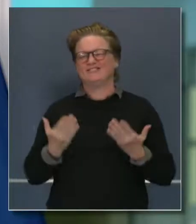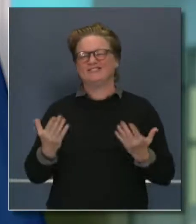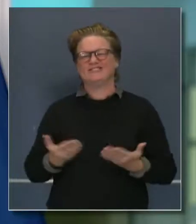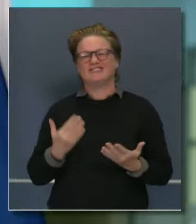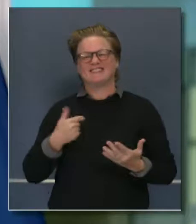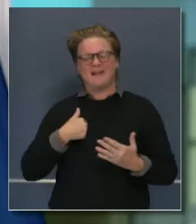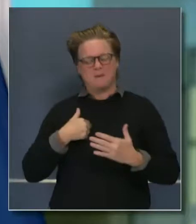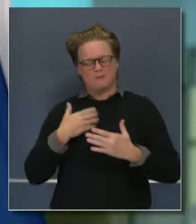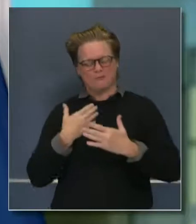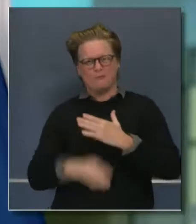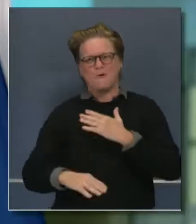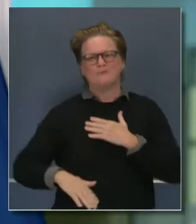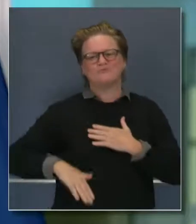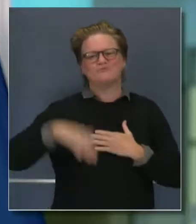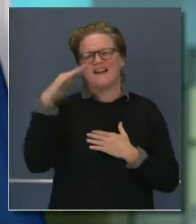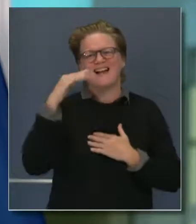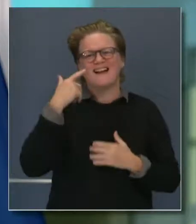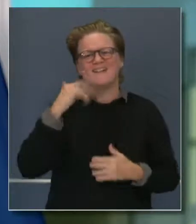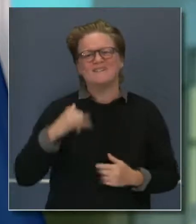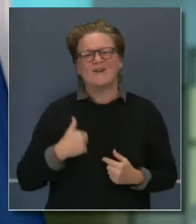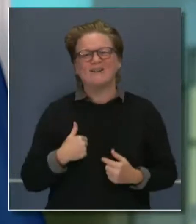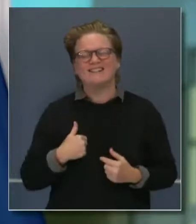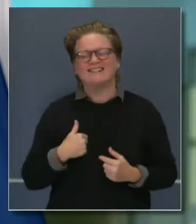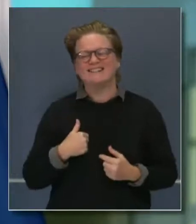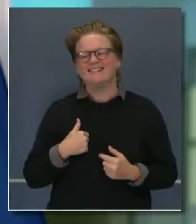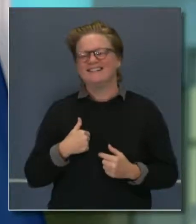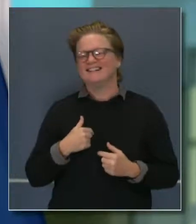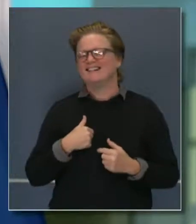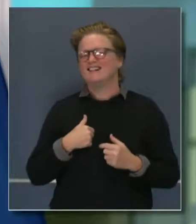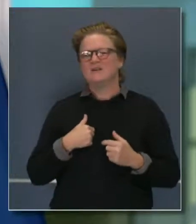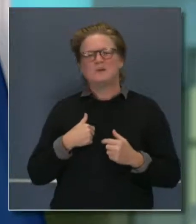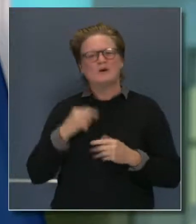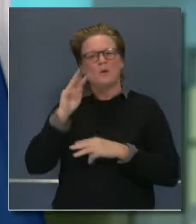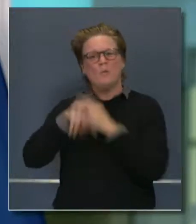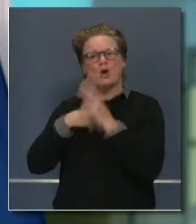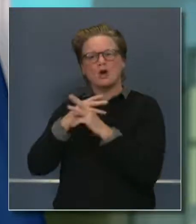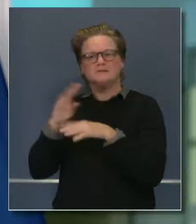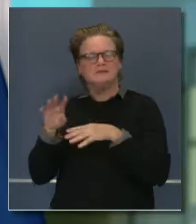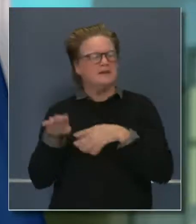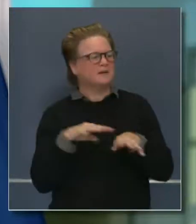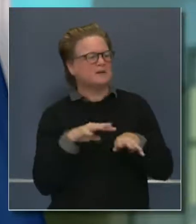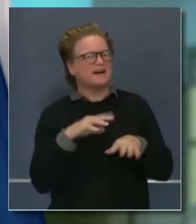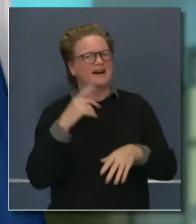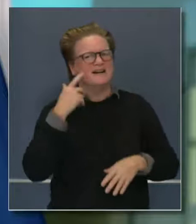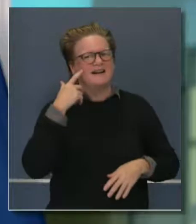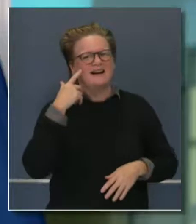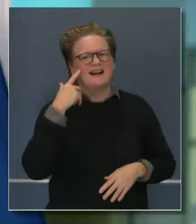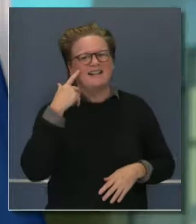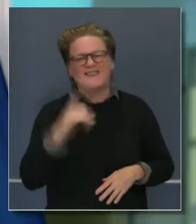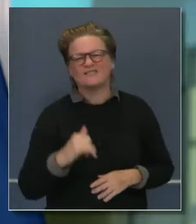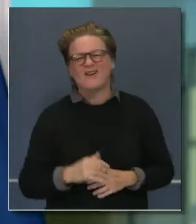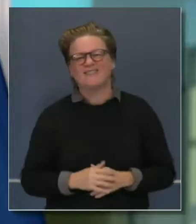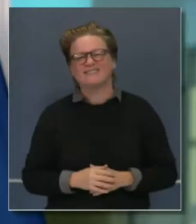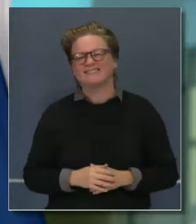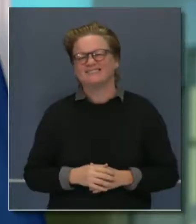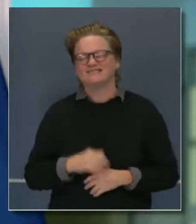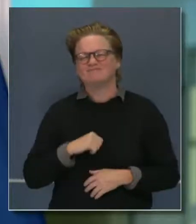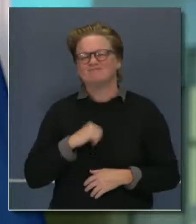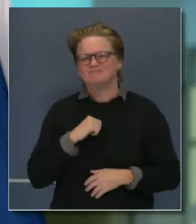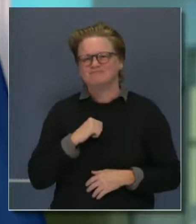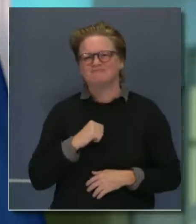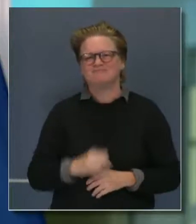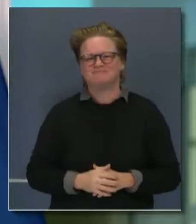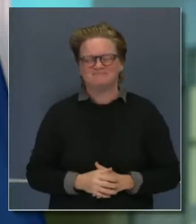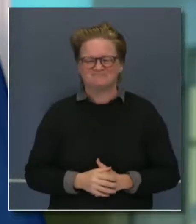our relationship to the rest of the world, not just this new administration. Final question, John Woolfolk, Mercury News.